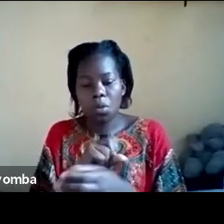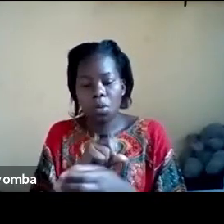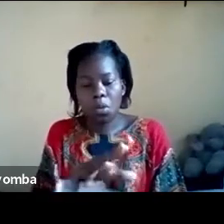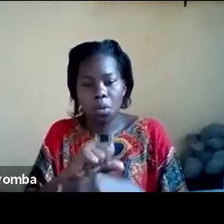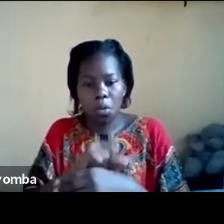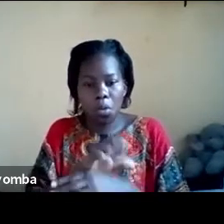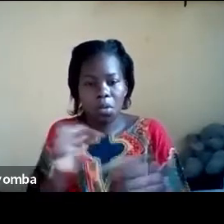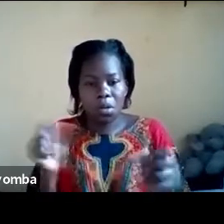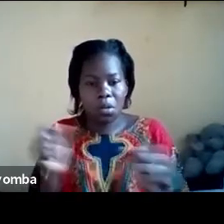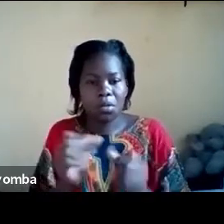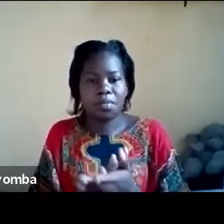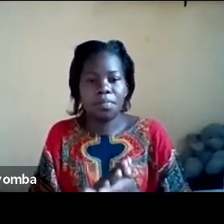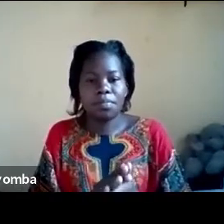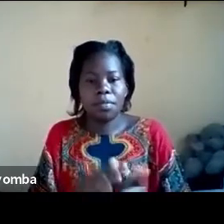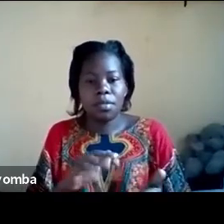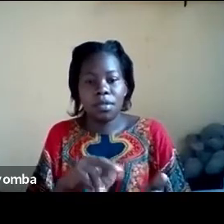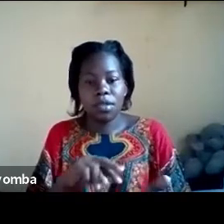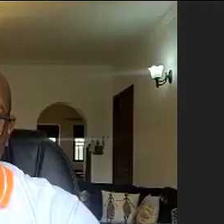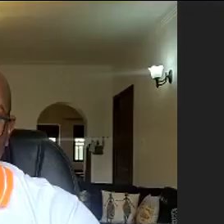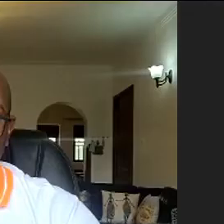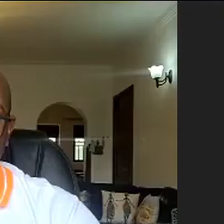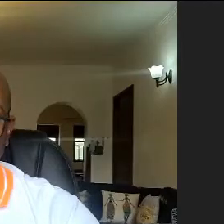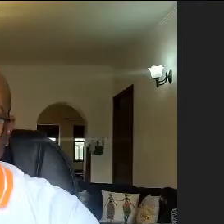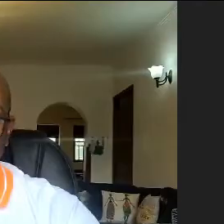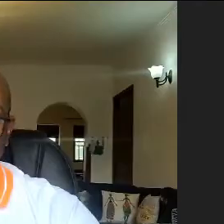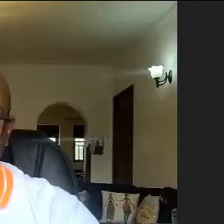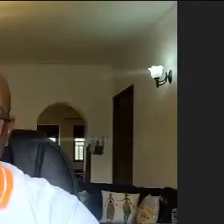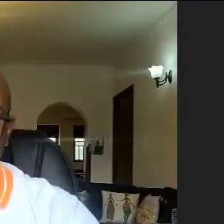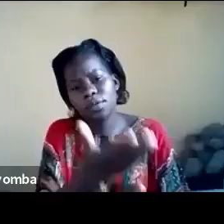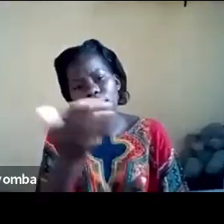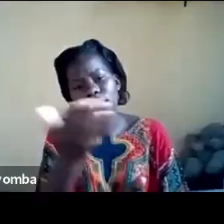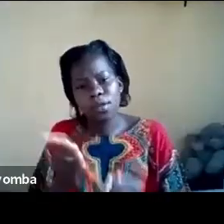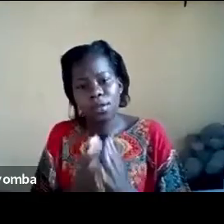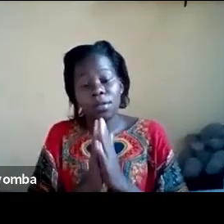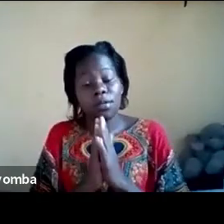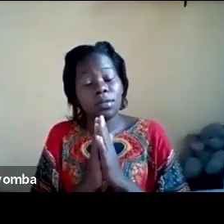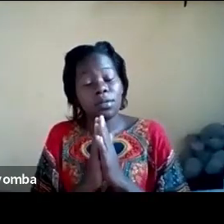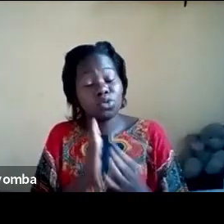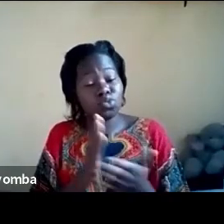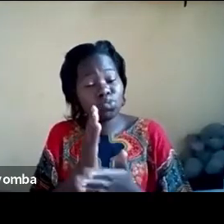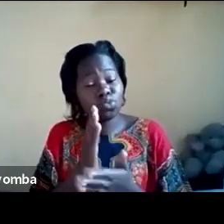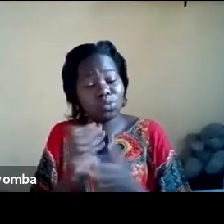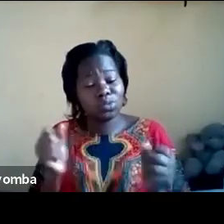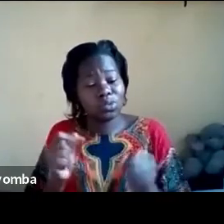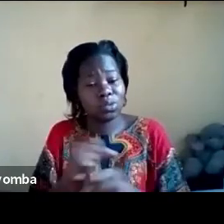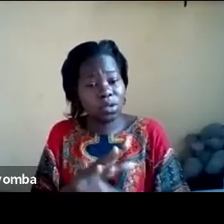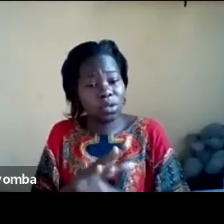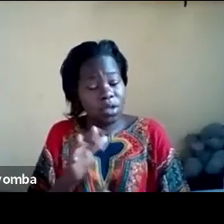everyone in here, please, we are in a real pandemic. If it's not visited your home,